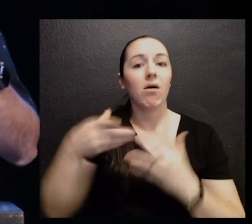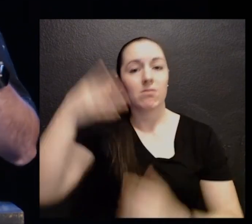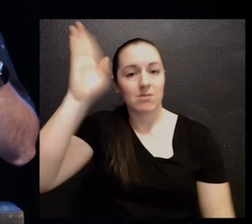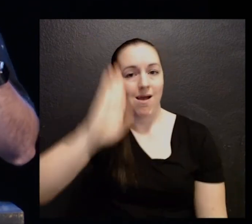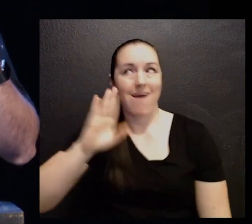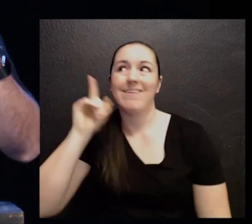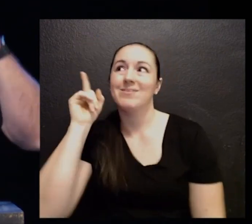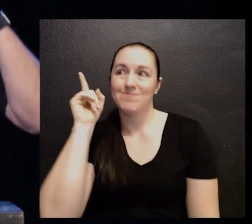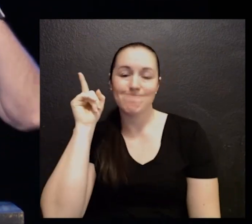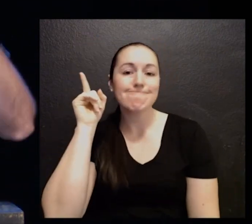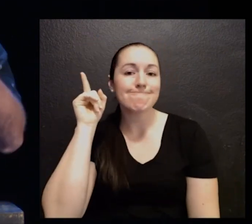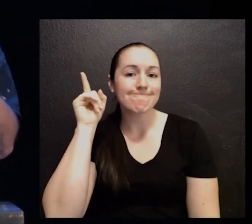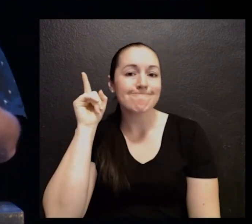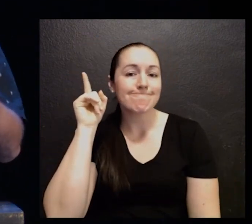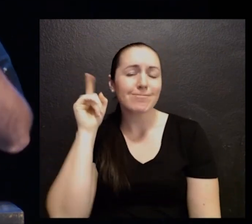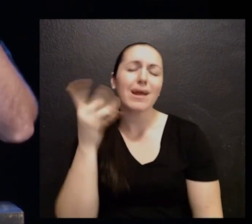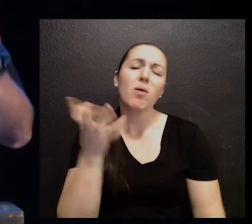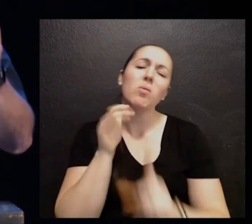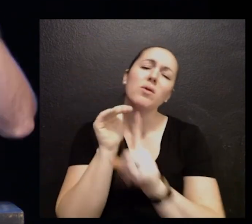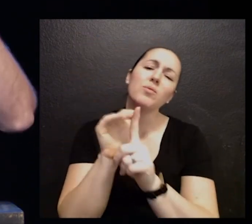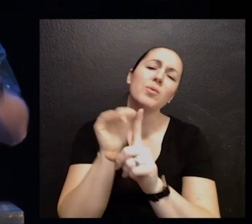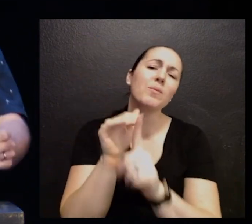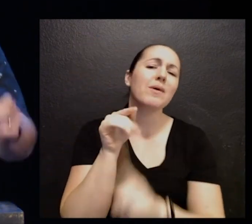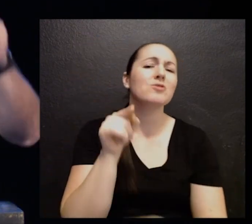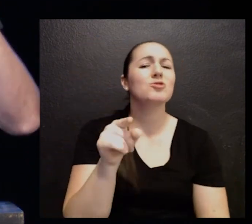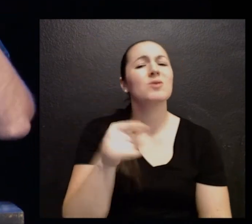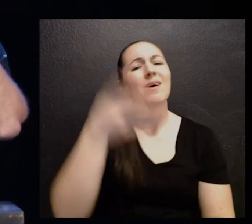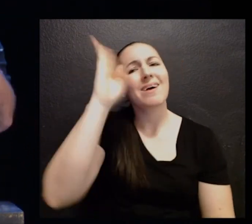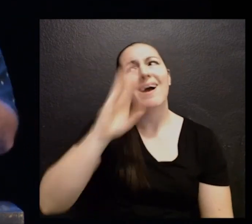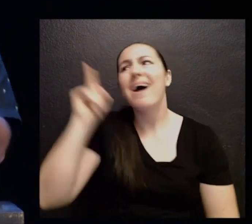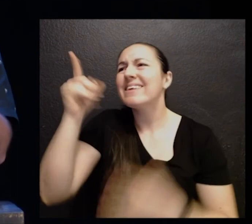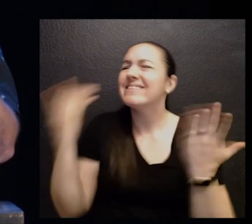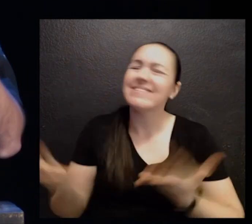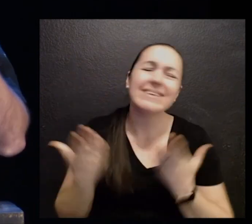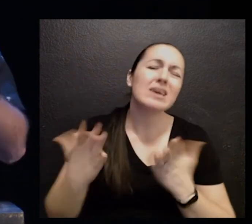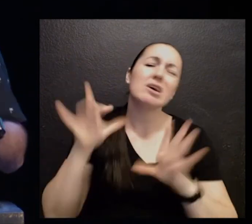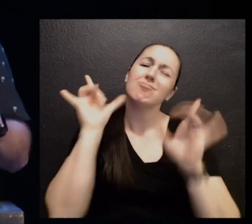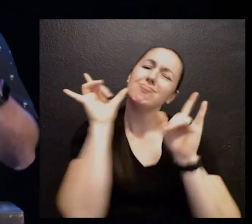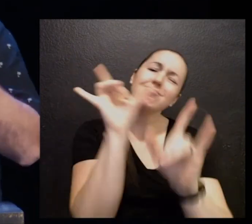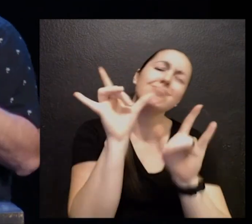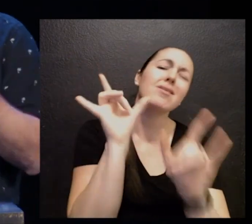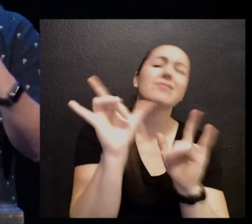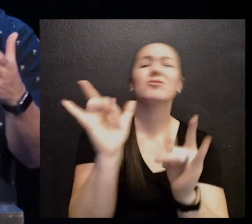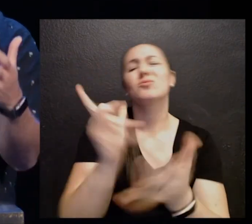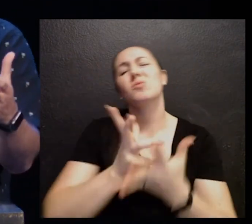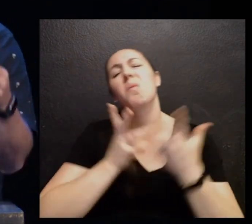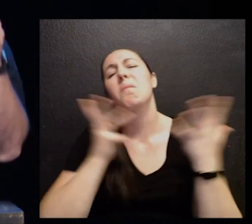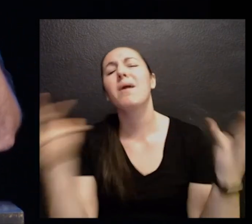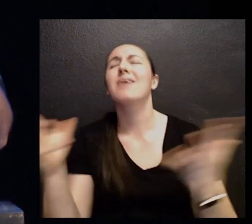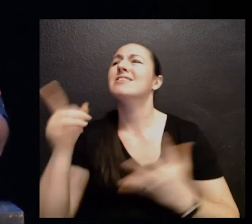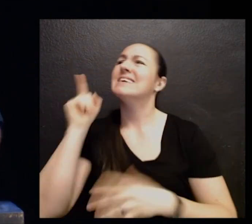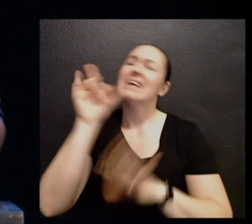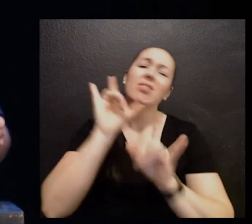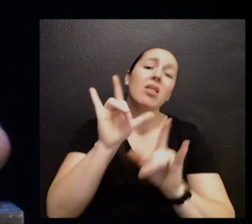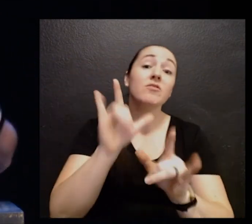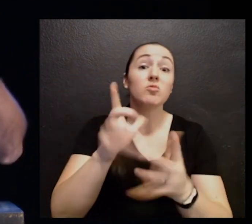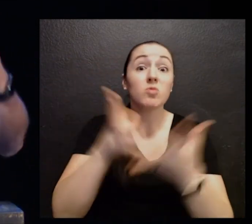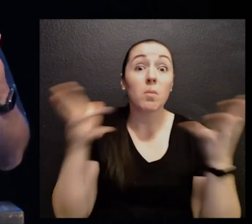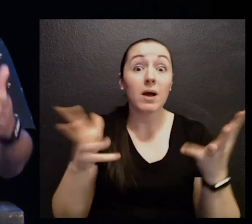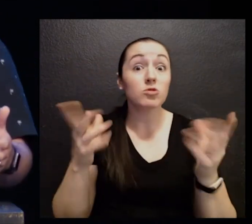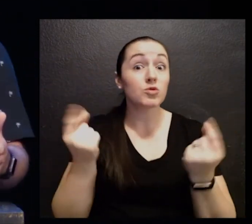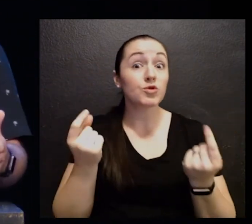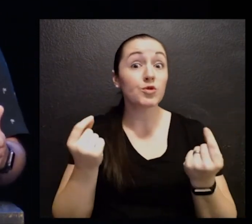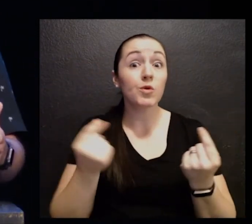And I just want to remind you that God is here and God loves you so much. He loves you so much that he sent his Son